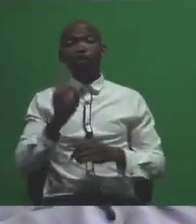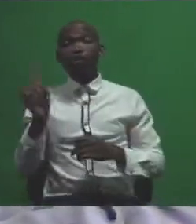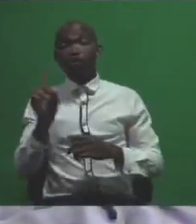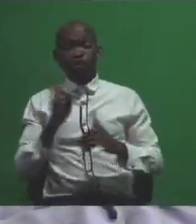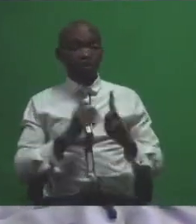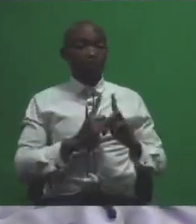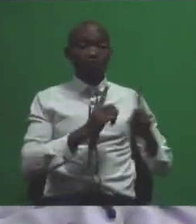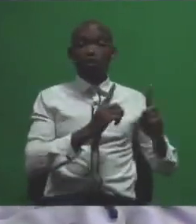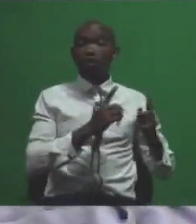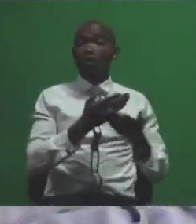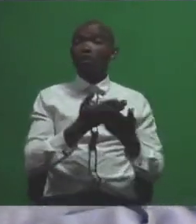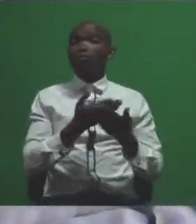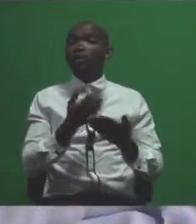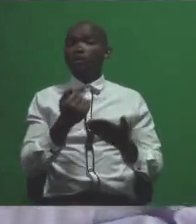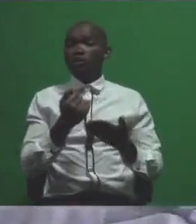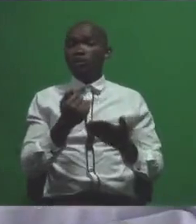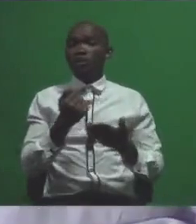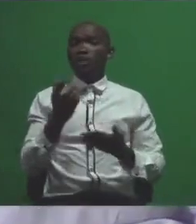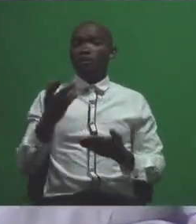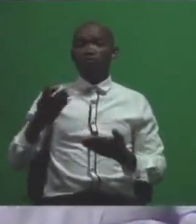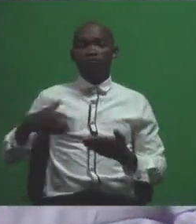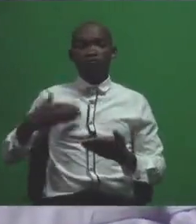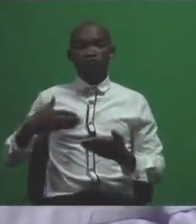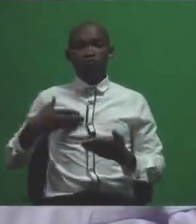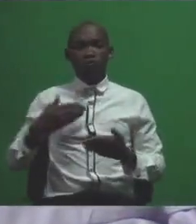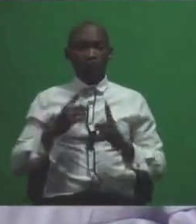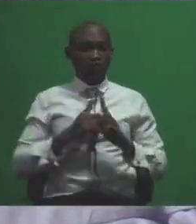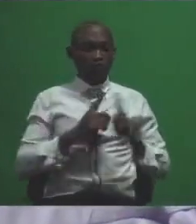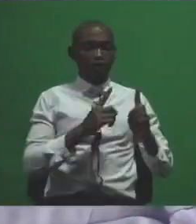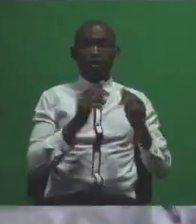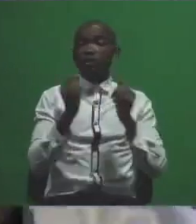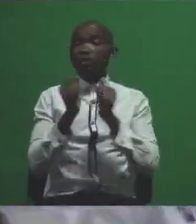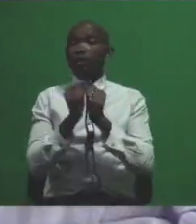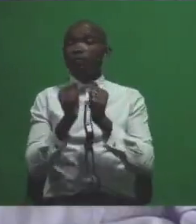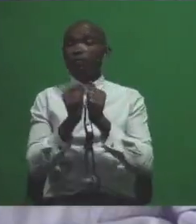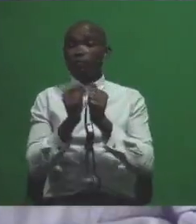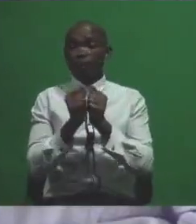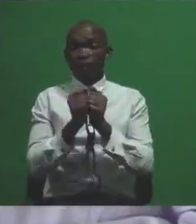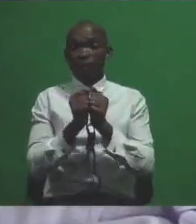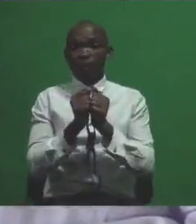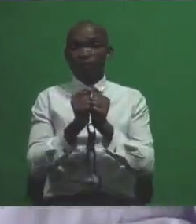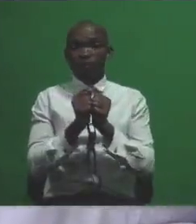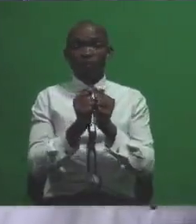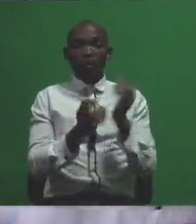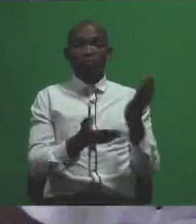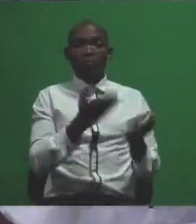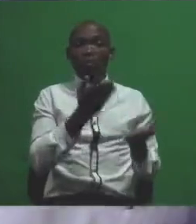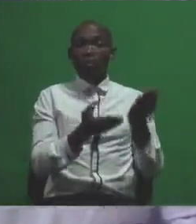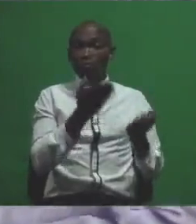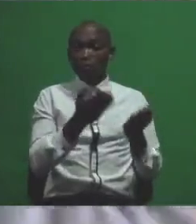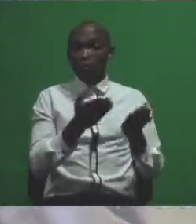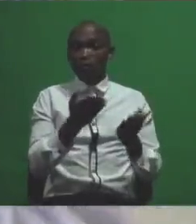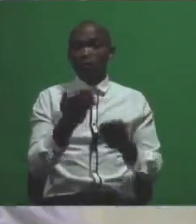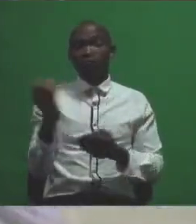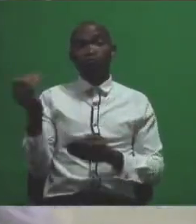follow. Because if required to follow something, maybe you have been told to